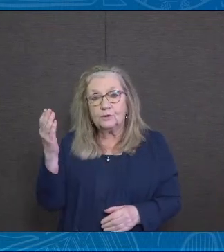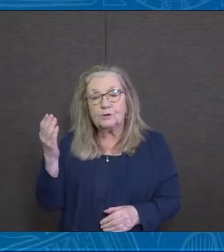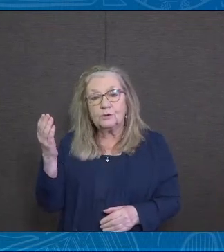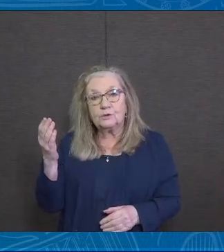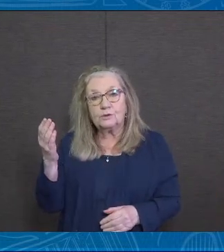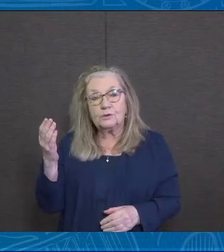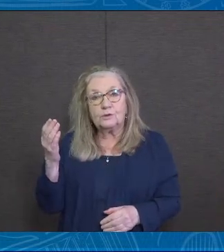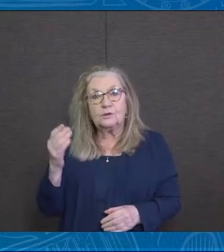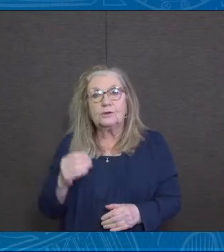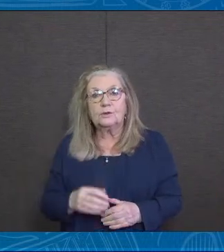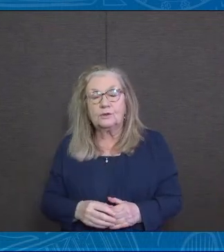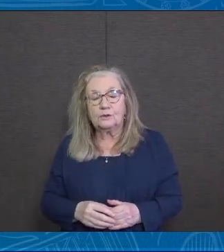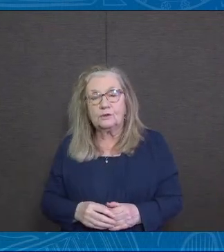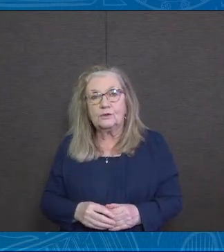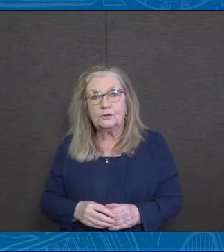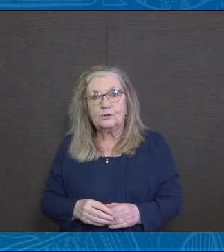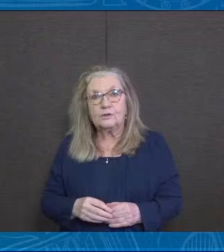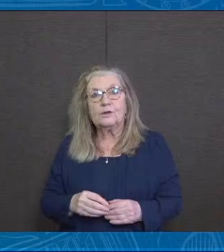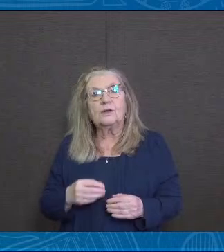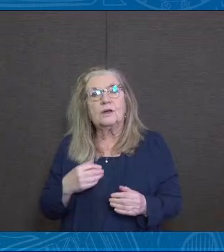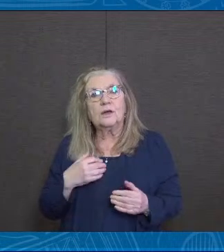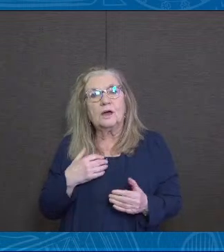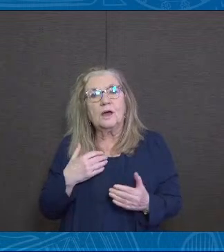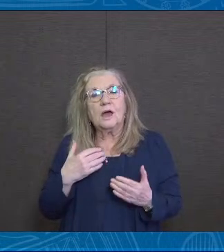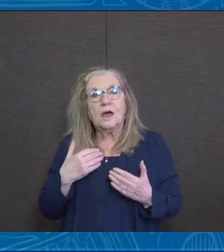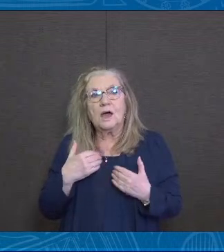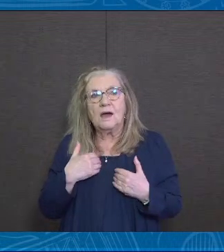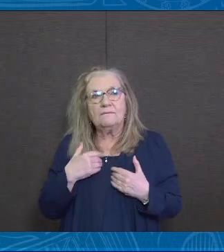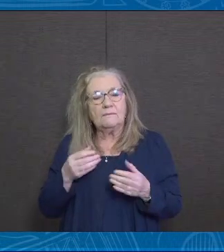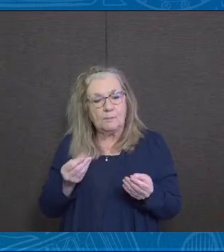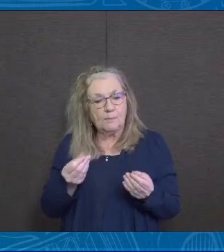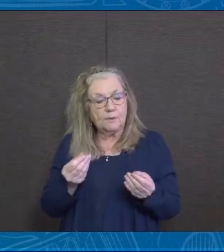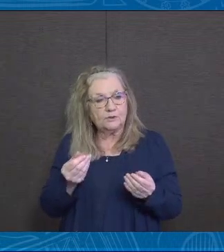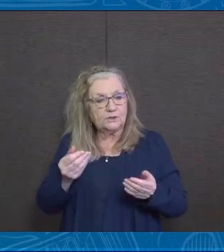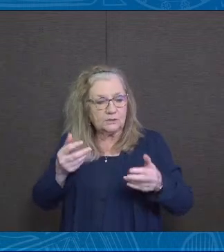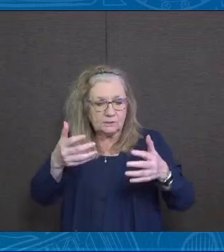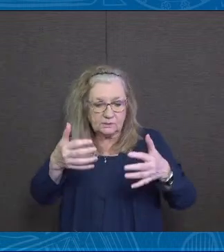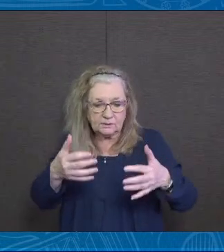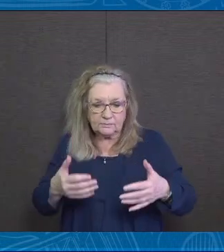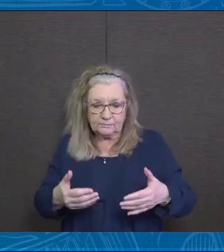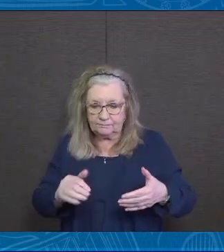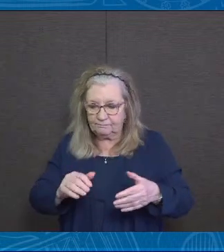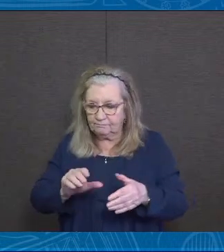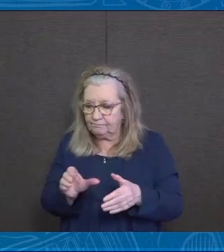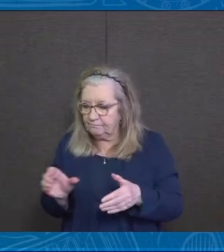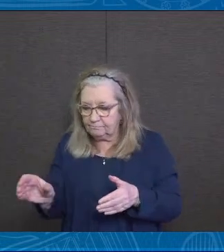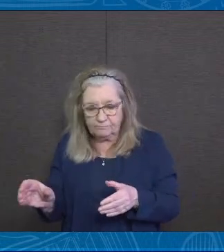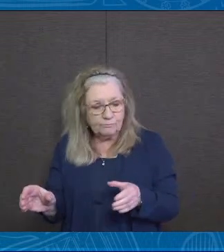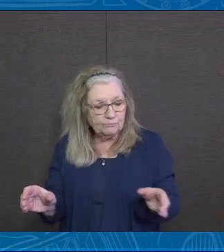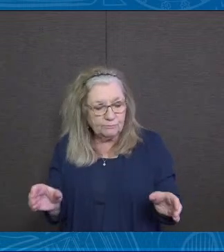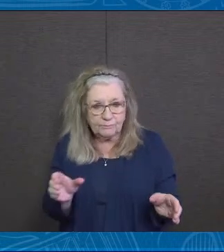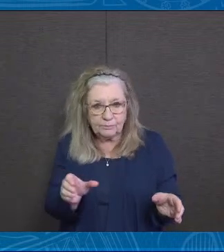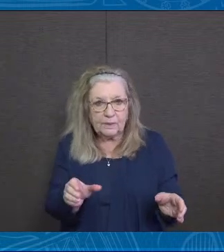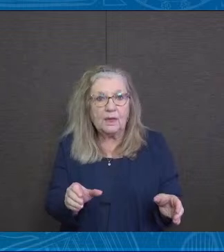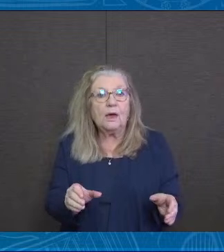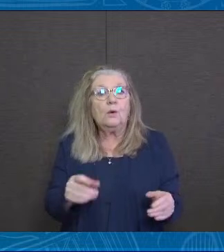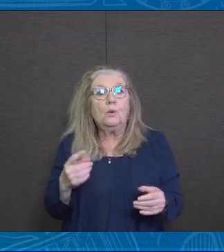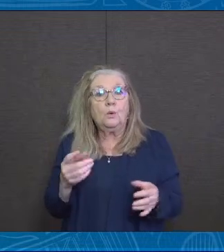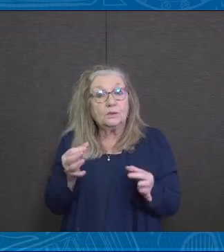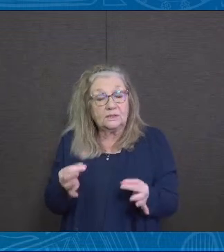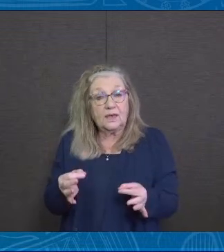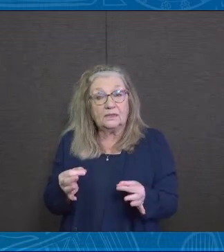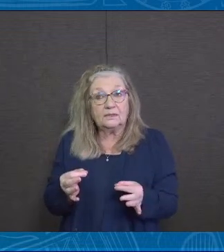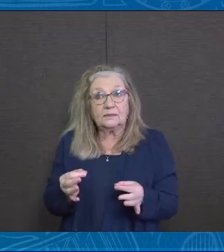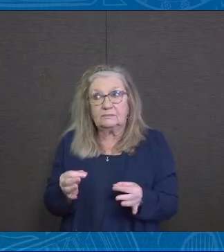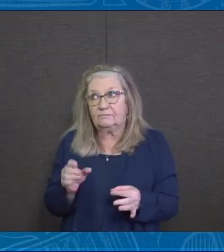discussion before around, unfortunately, some of the budget allocations are thought out in the cabinet rooms. And despite the availability of data, sometimes